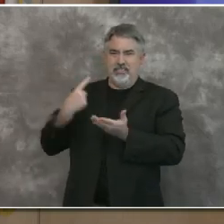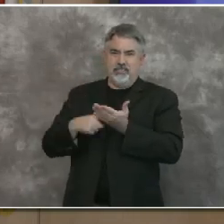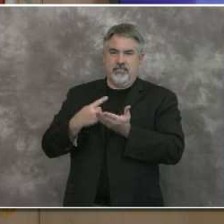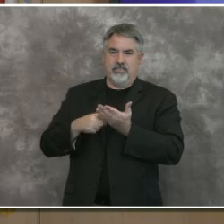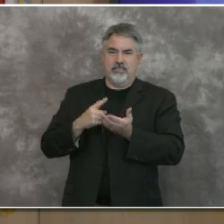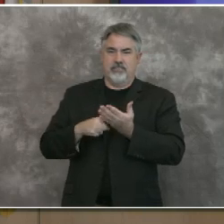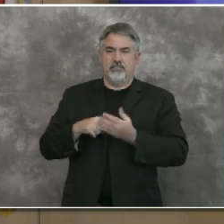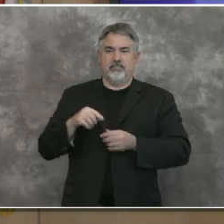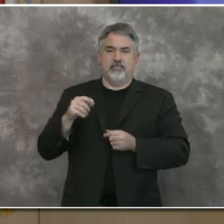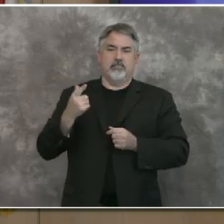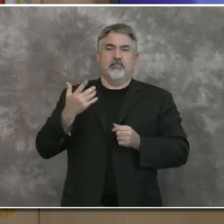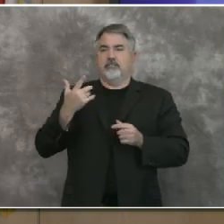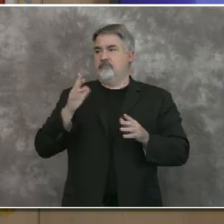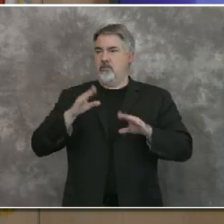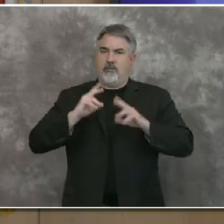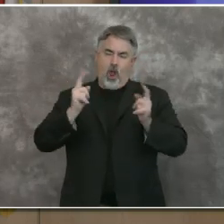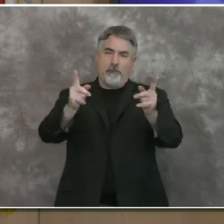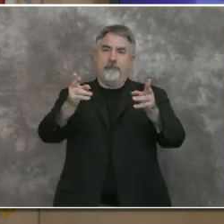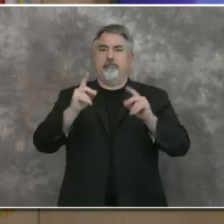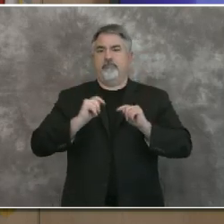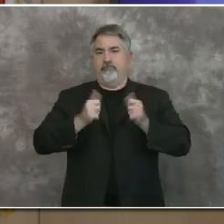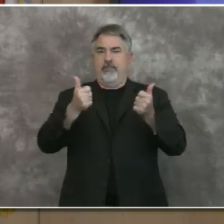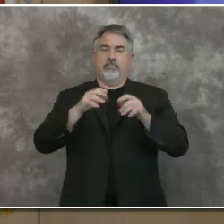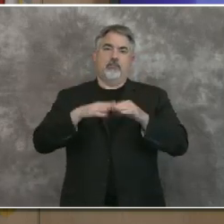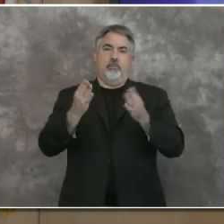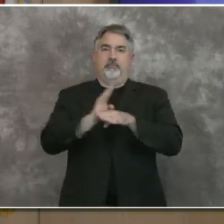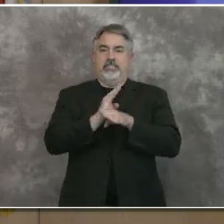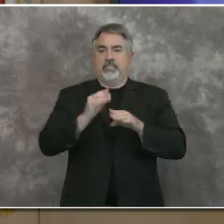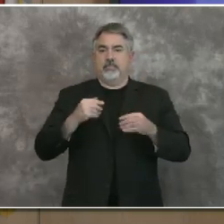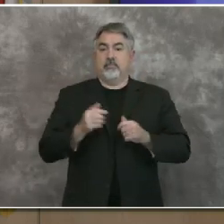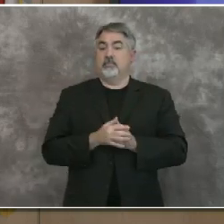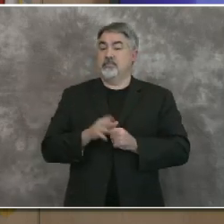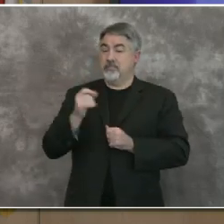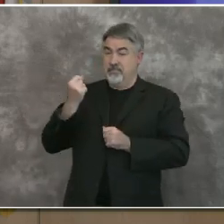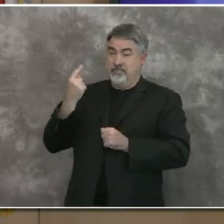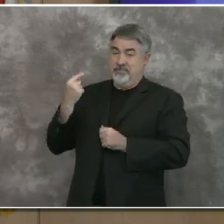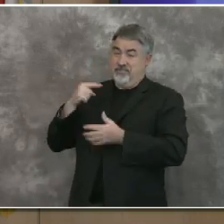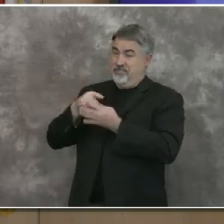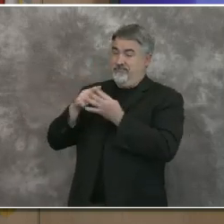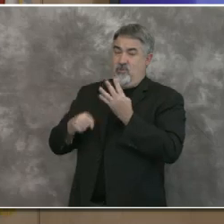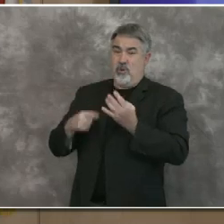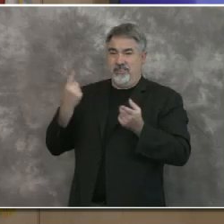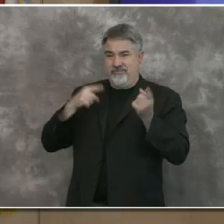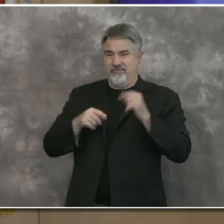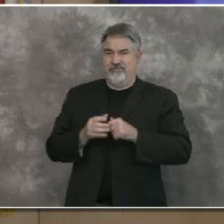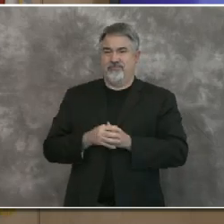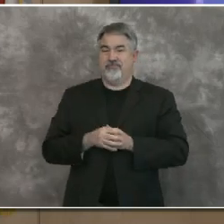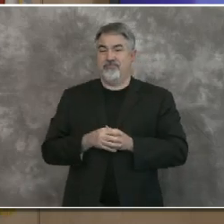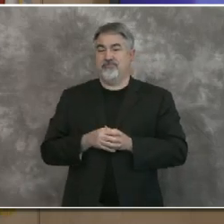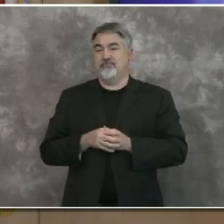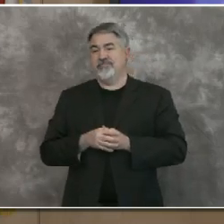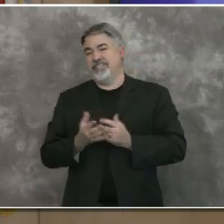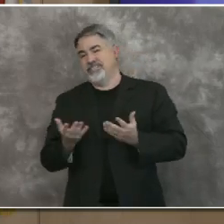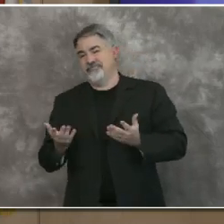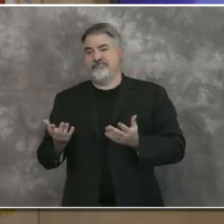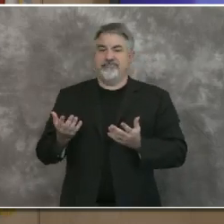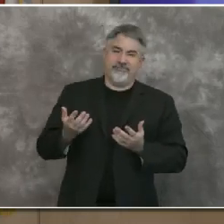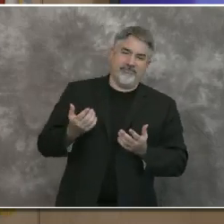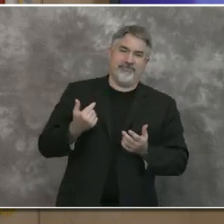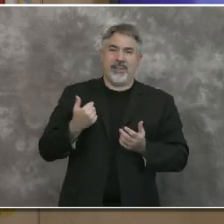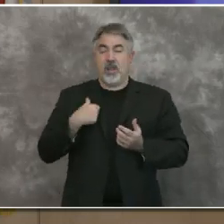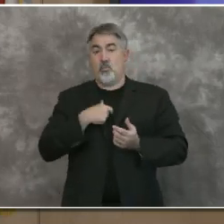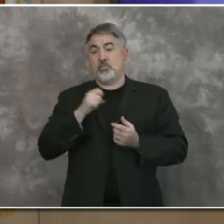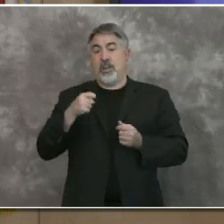have said before, we believe we should have more local control of how and when we can reopen businesses.